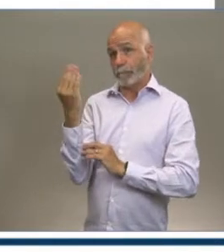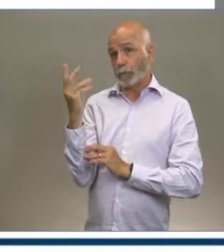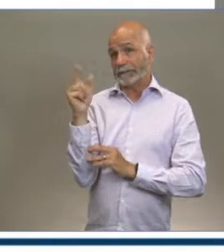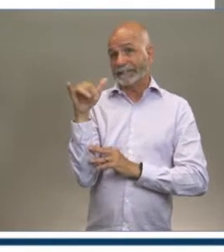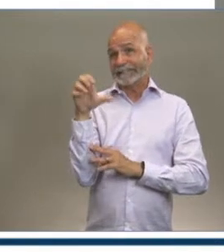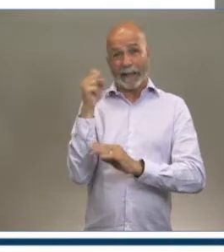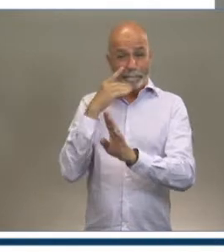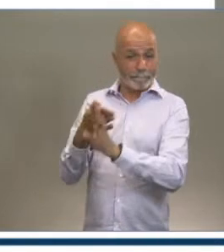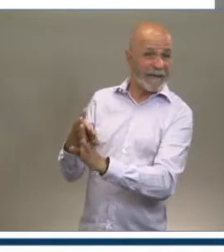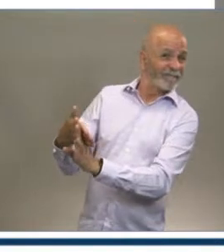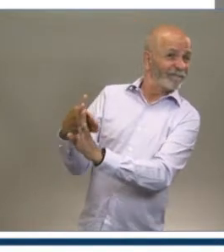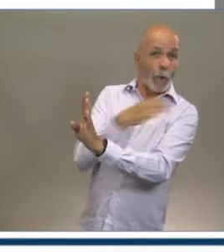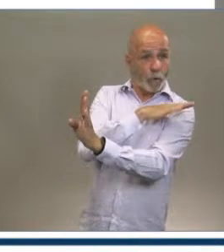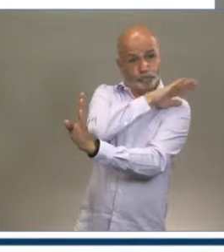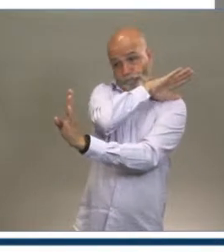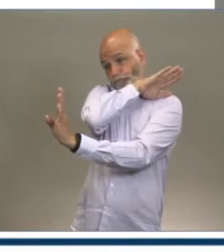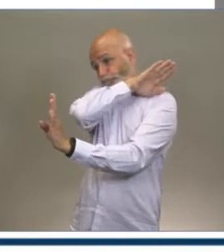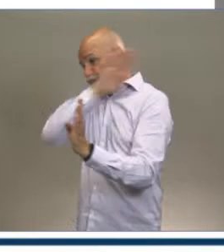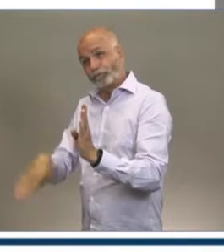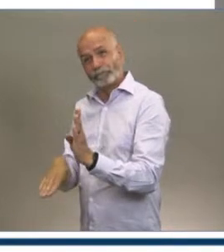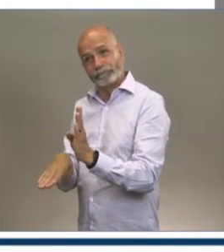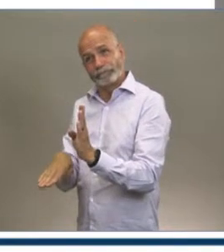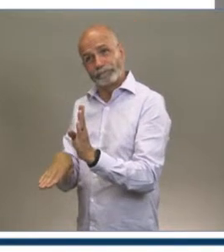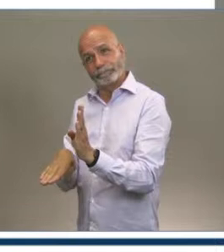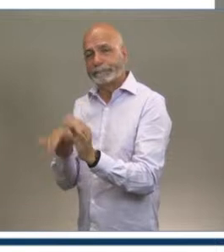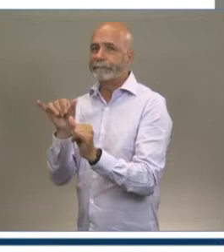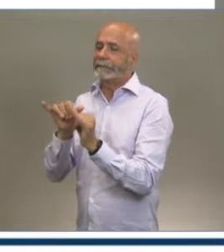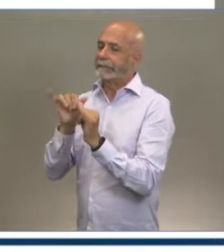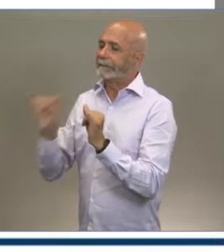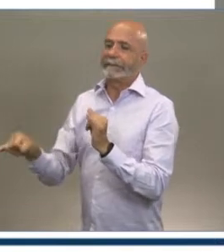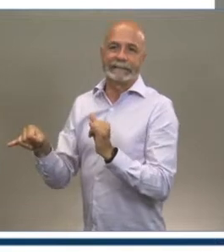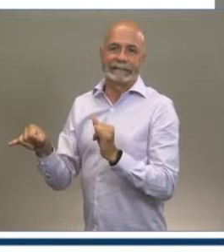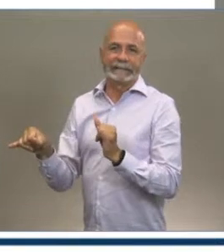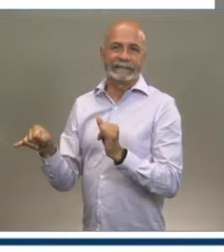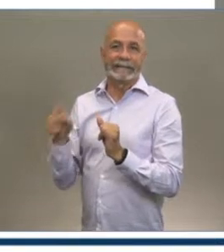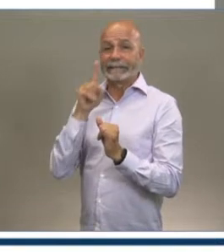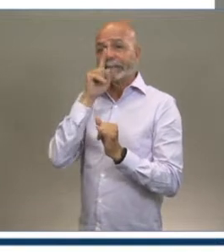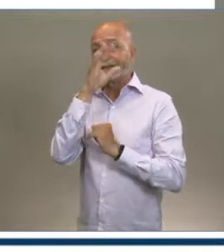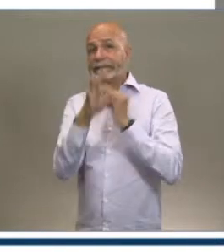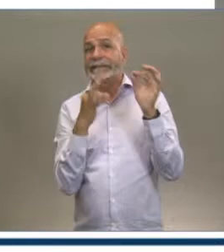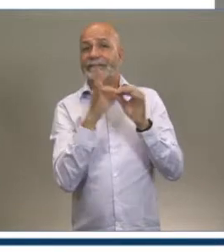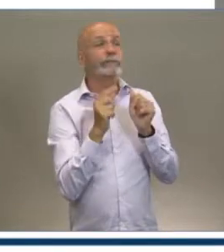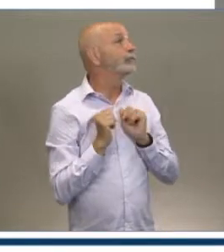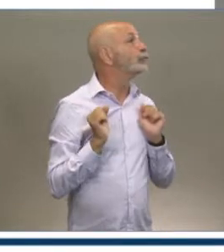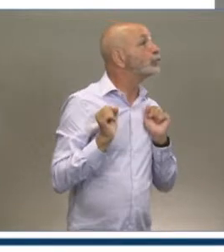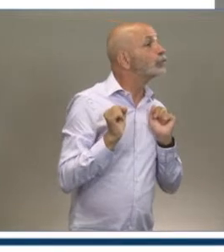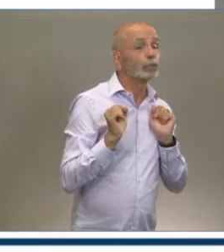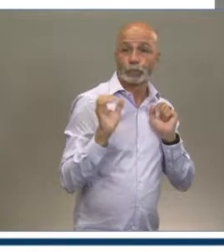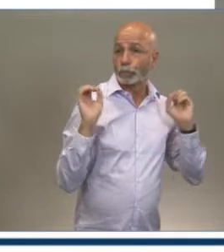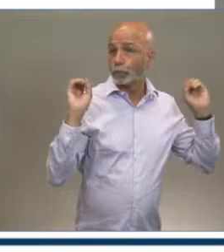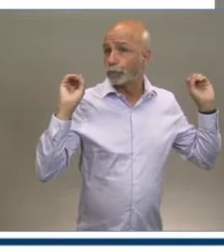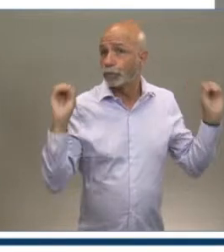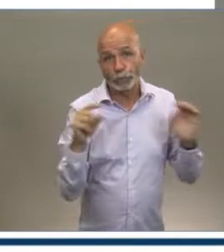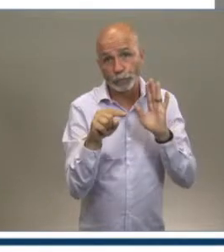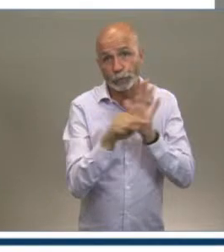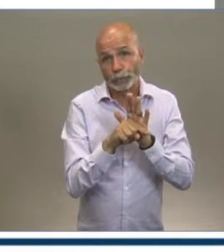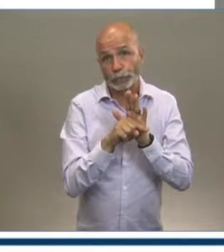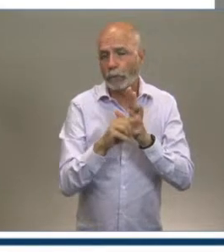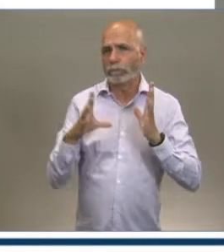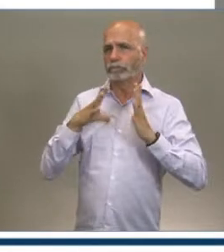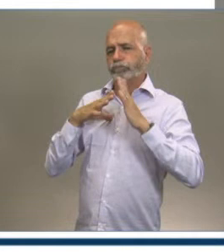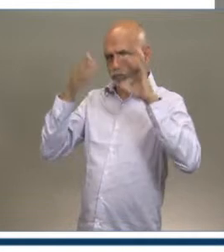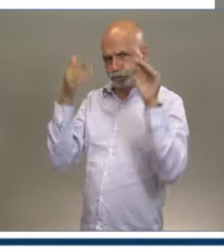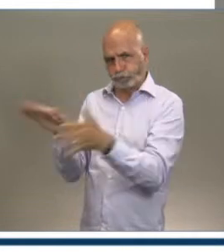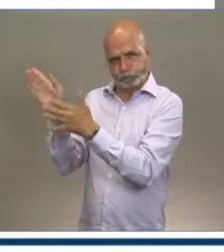Nova Scotia must quarantine until they receive a negative test result. And if travelers get tested the day they enter